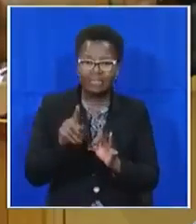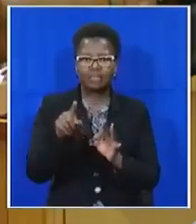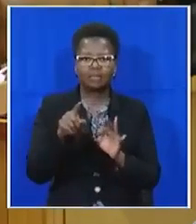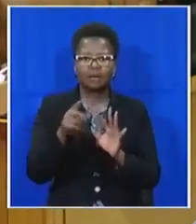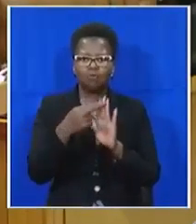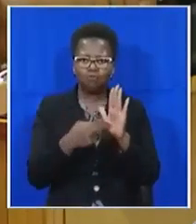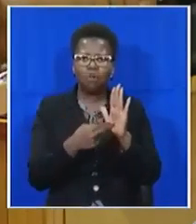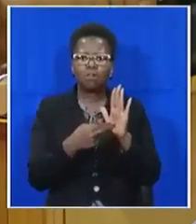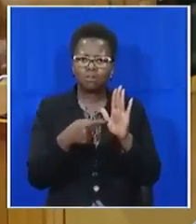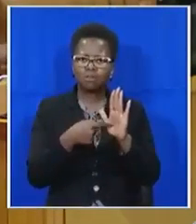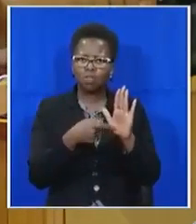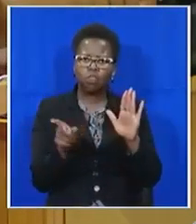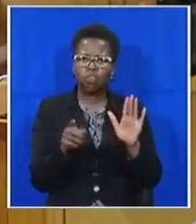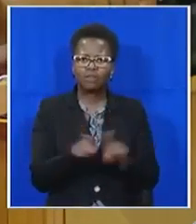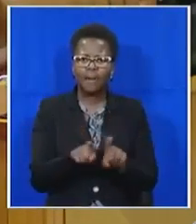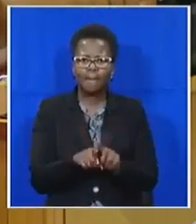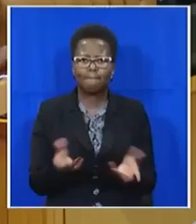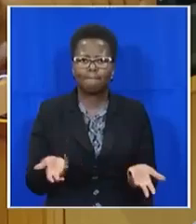unparliamentary.